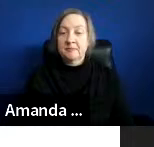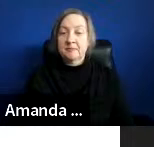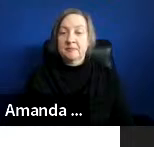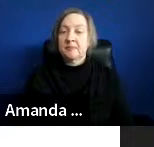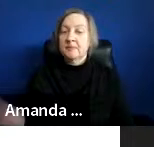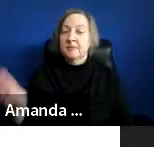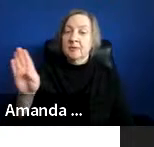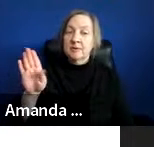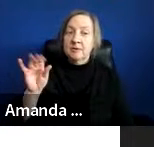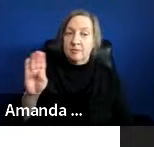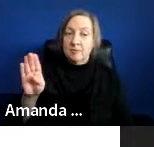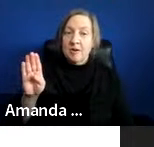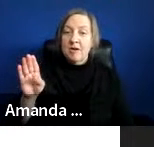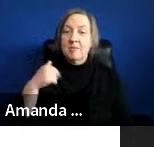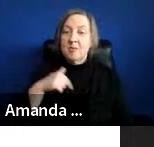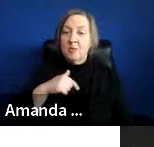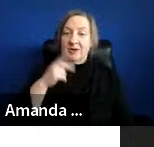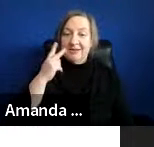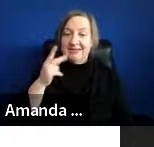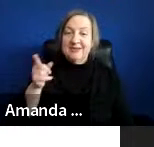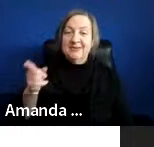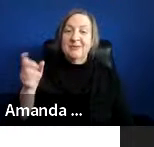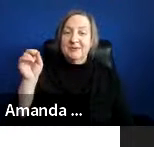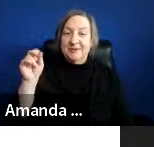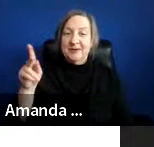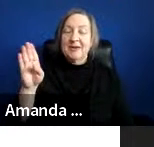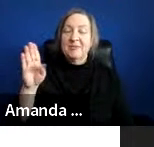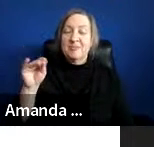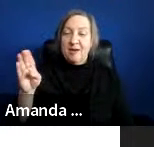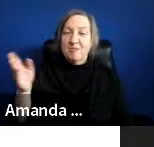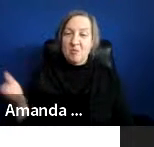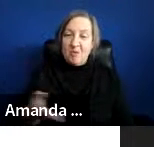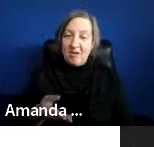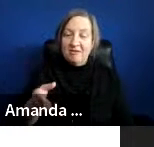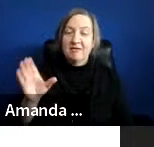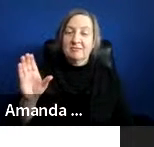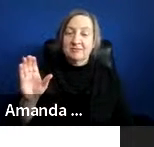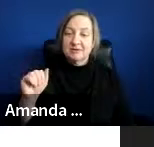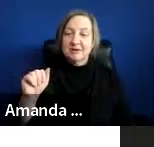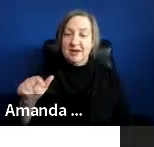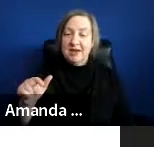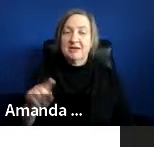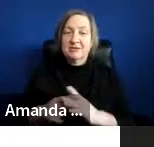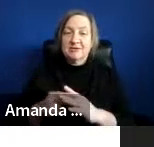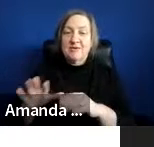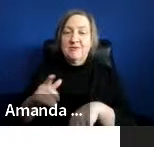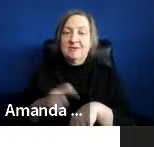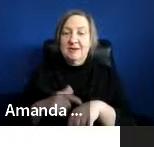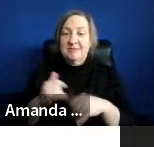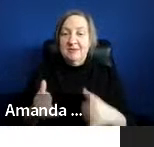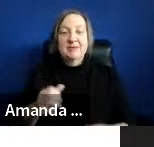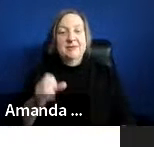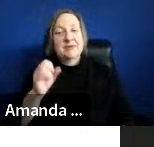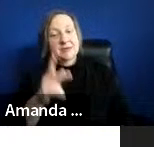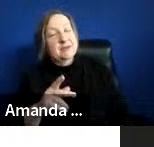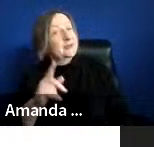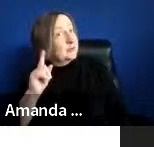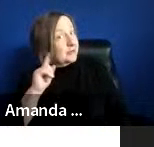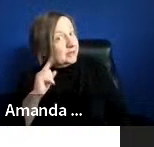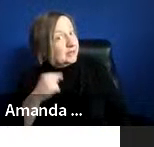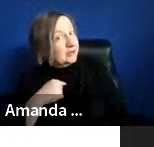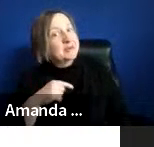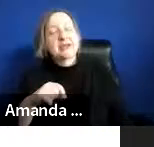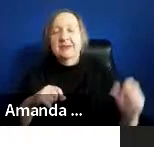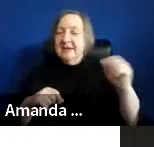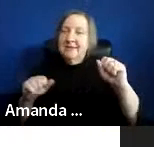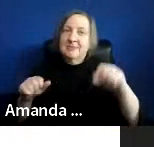Bob, is it Bob, we see you? Okay, Bob, welcome to CAG. We'll start your time now. Okay, you hear me? Yep,